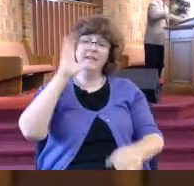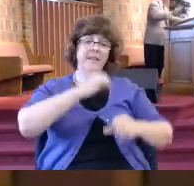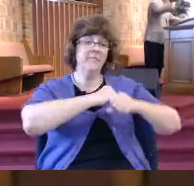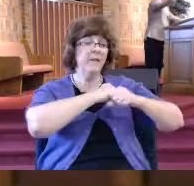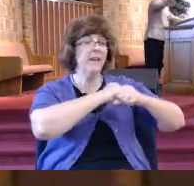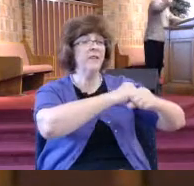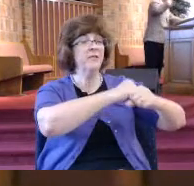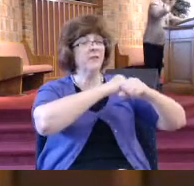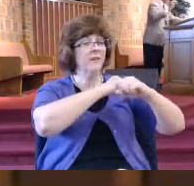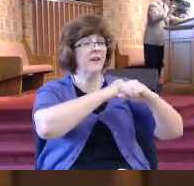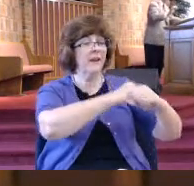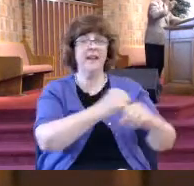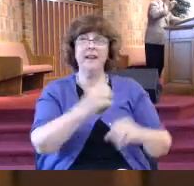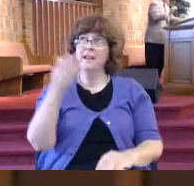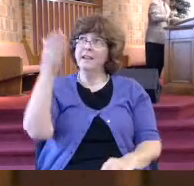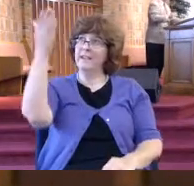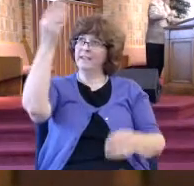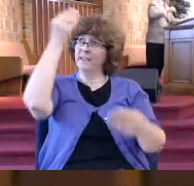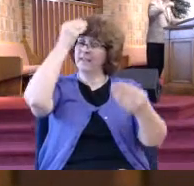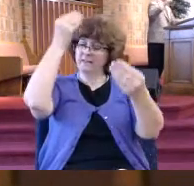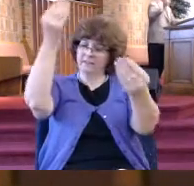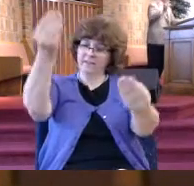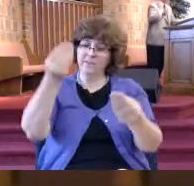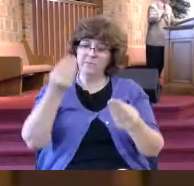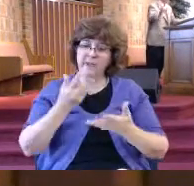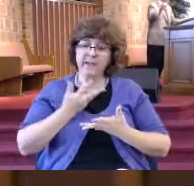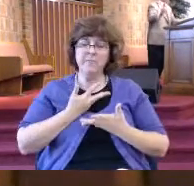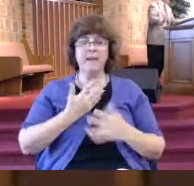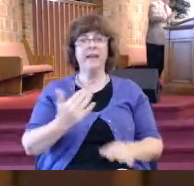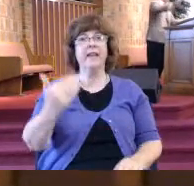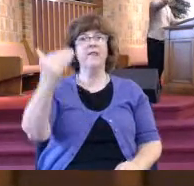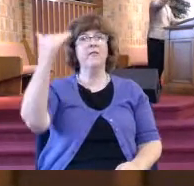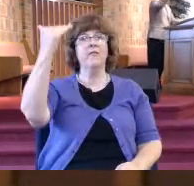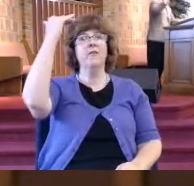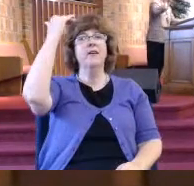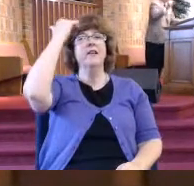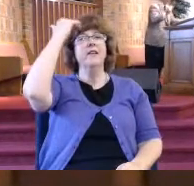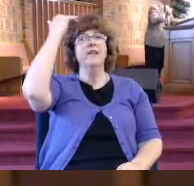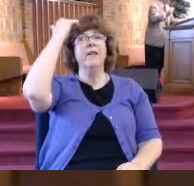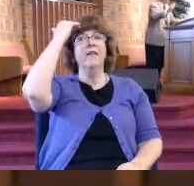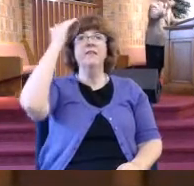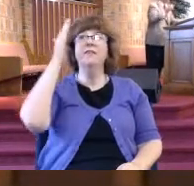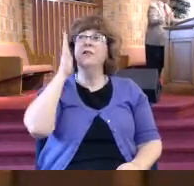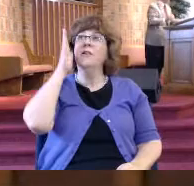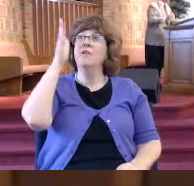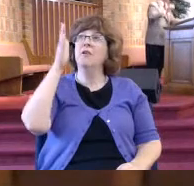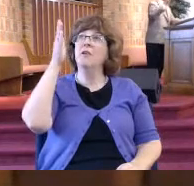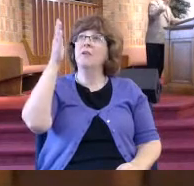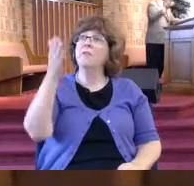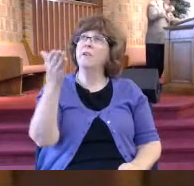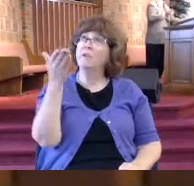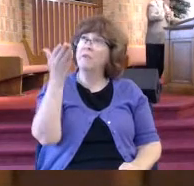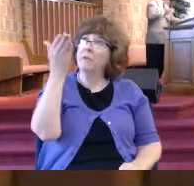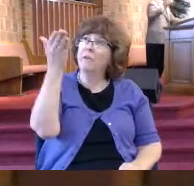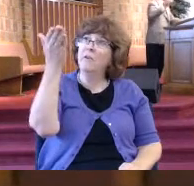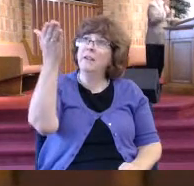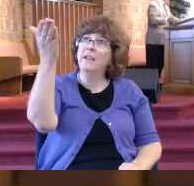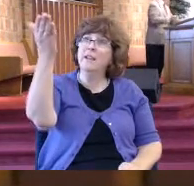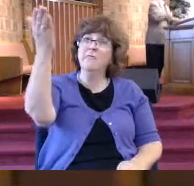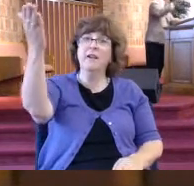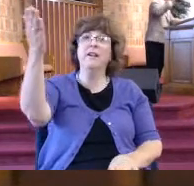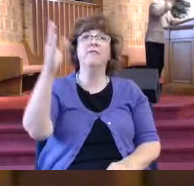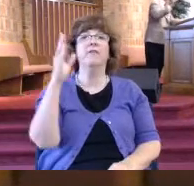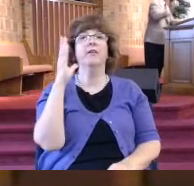our defender, and he tells us we may know. Yonder over the